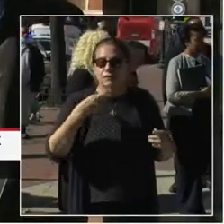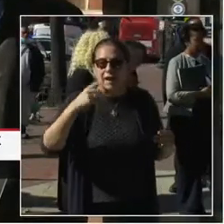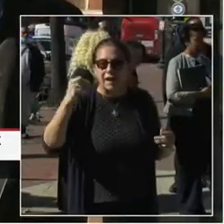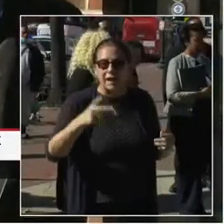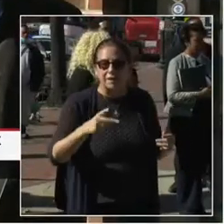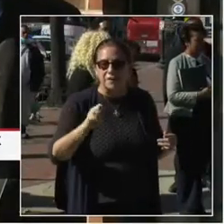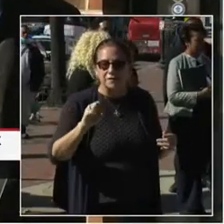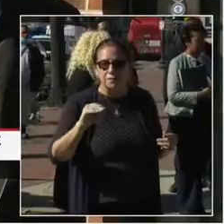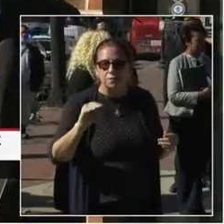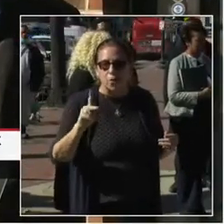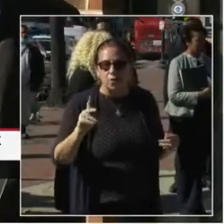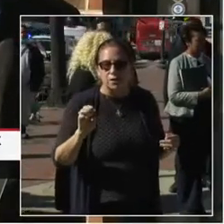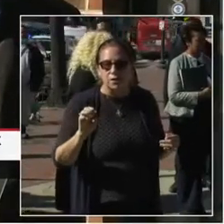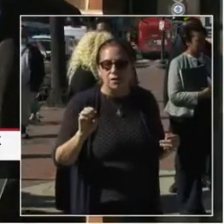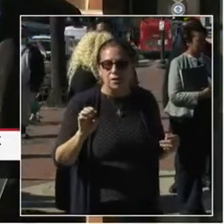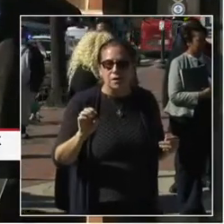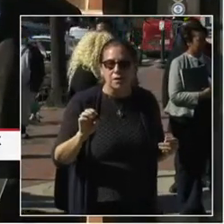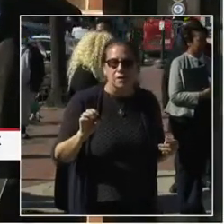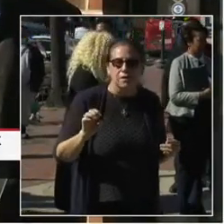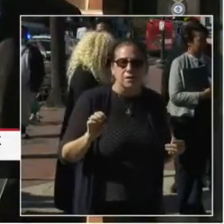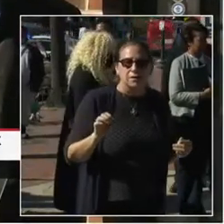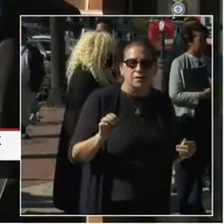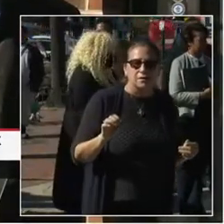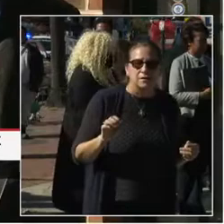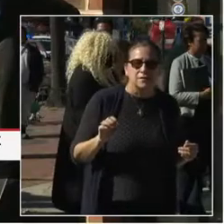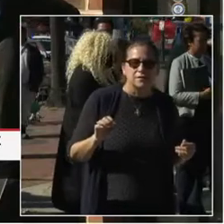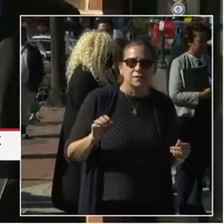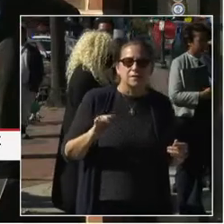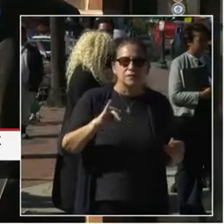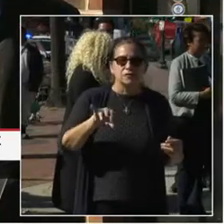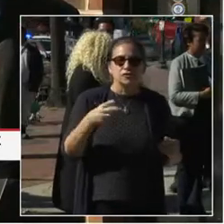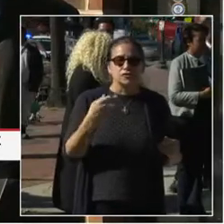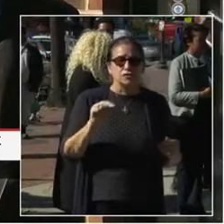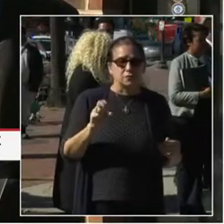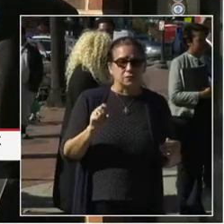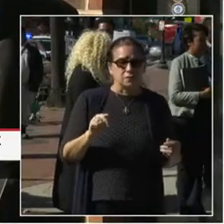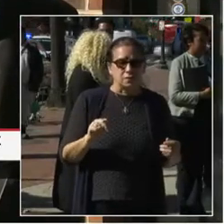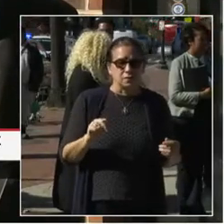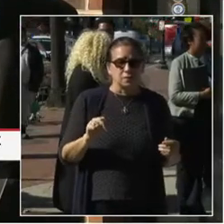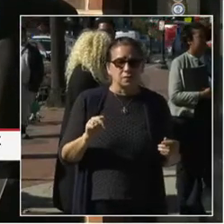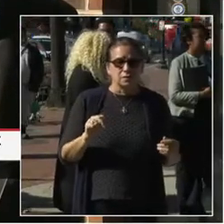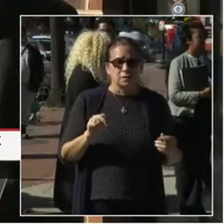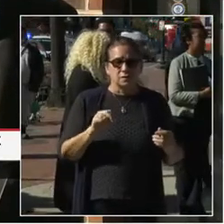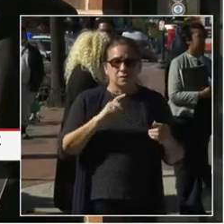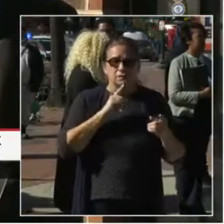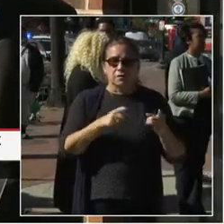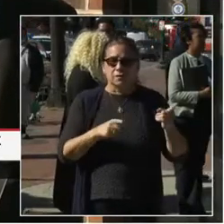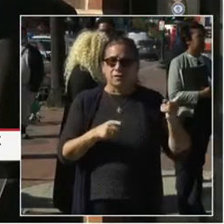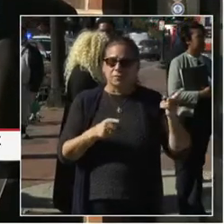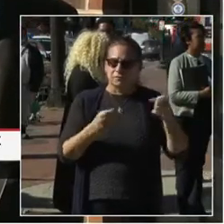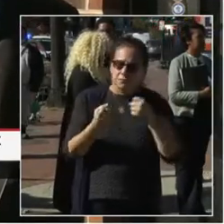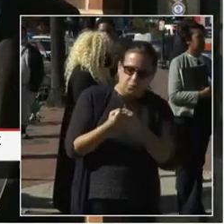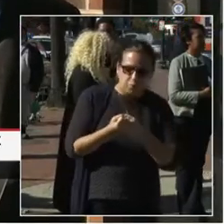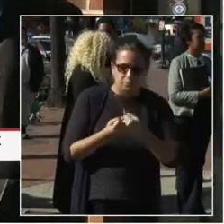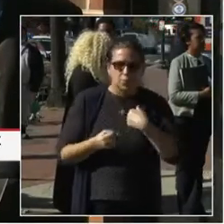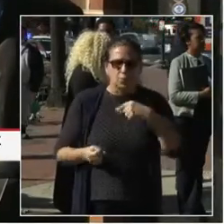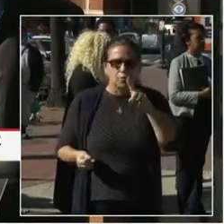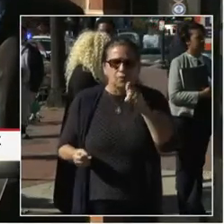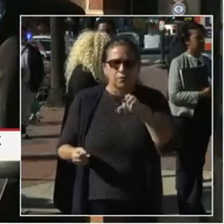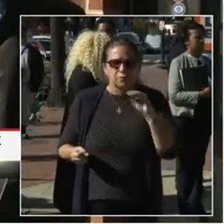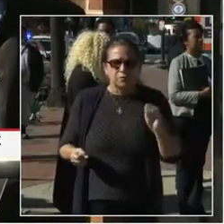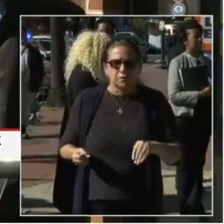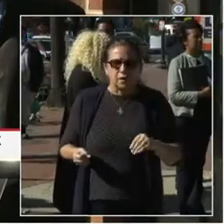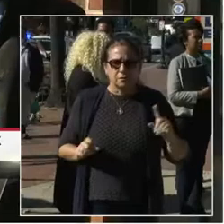Week. As Andre comes up, we want to thank him as well as acknowledge a few more offices because we are